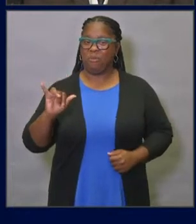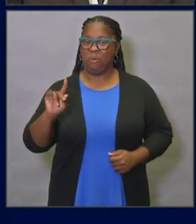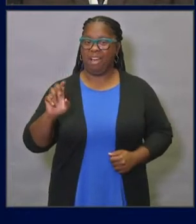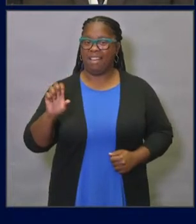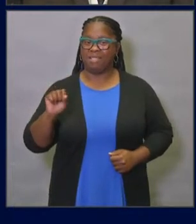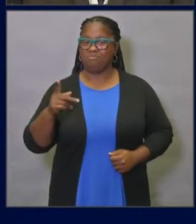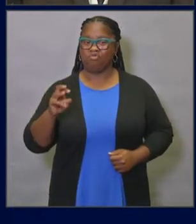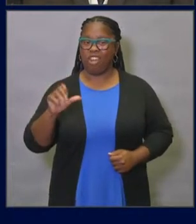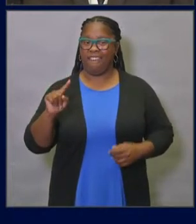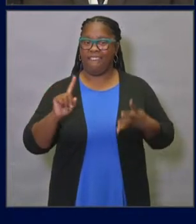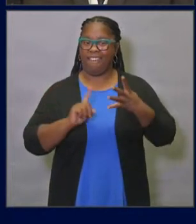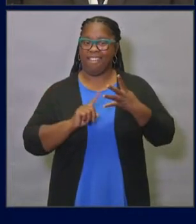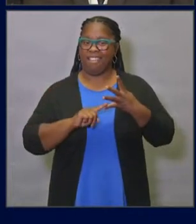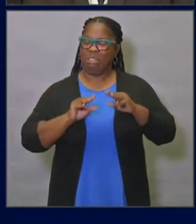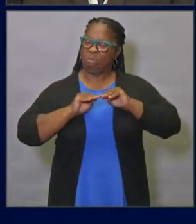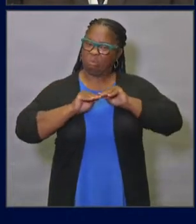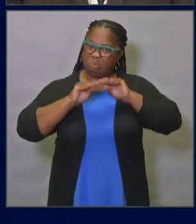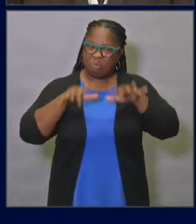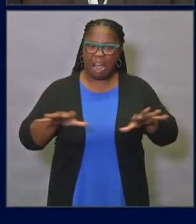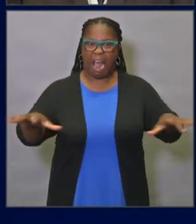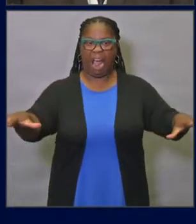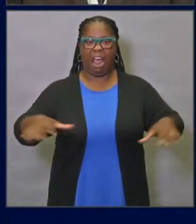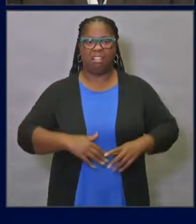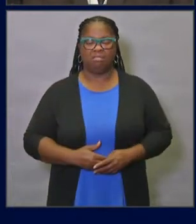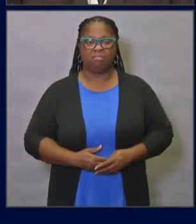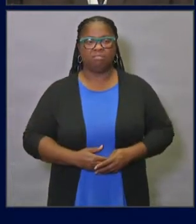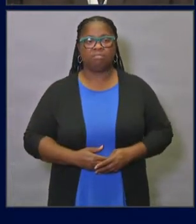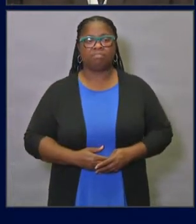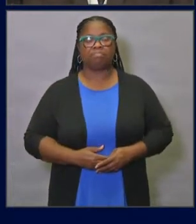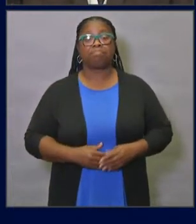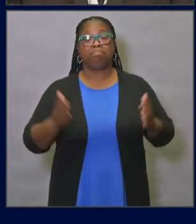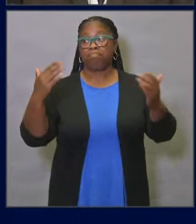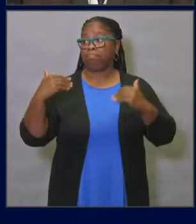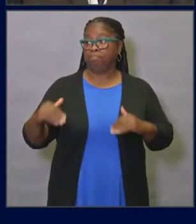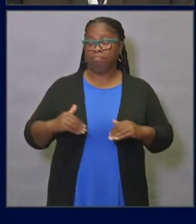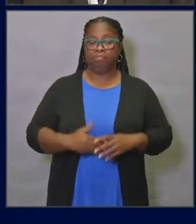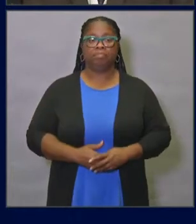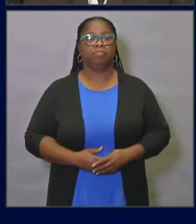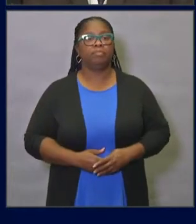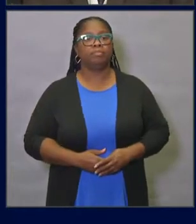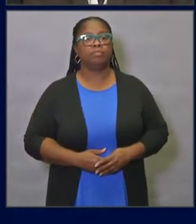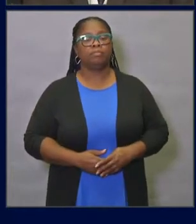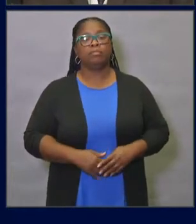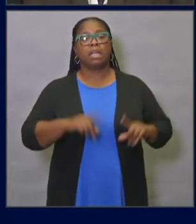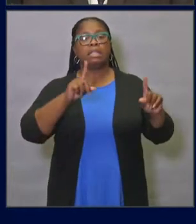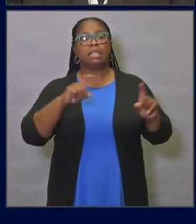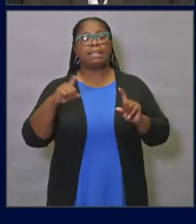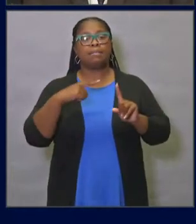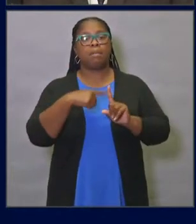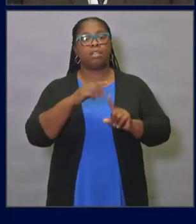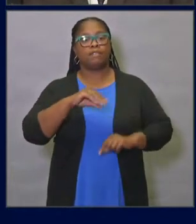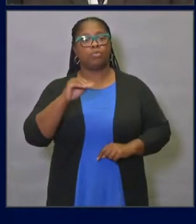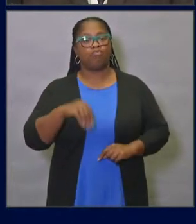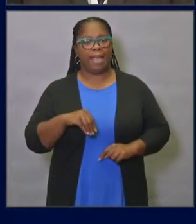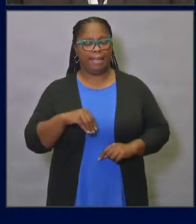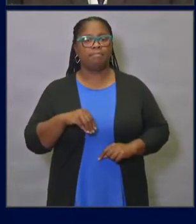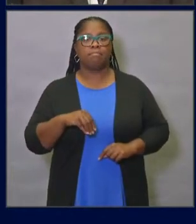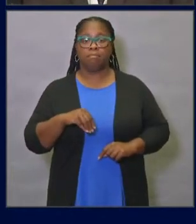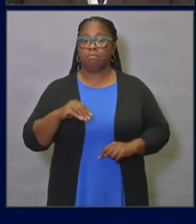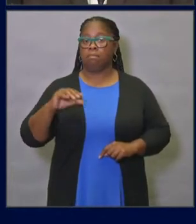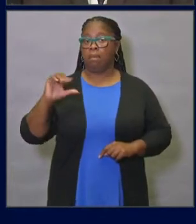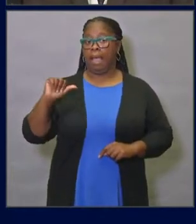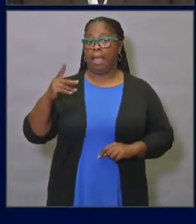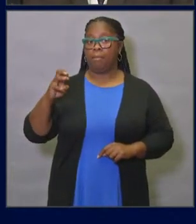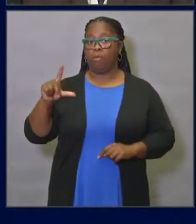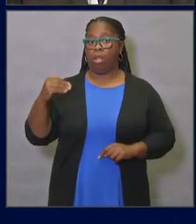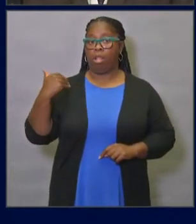As we often mention, the test positivity rate is another good indicator of how we're doing at slowing the spread of the virus. In April, our test